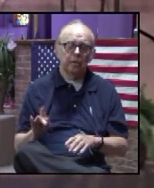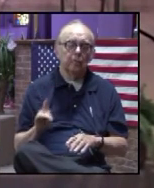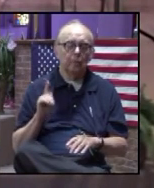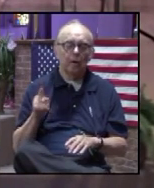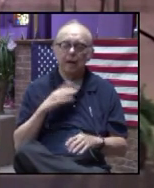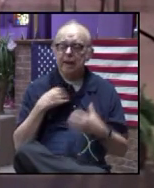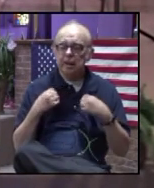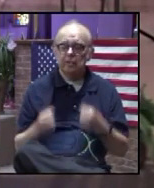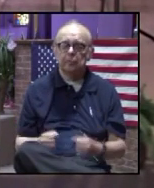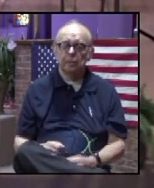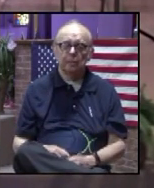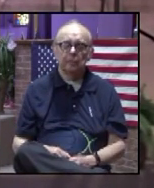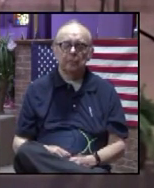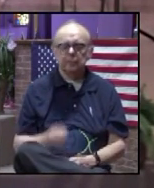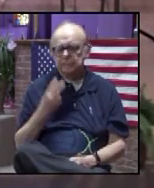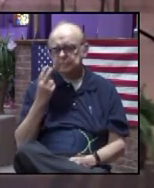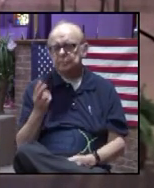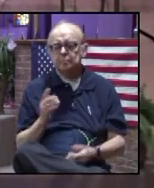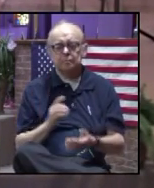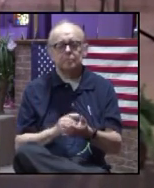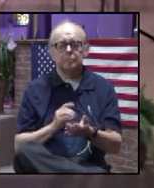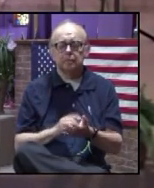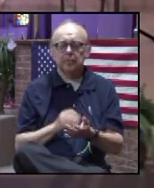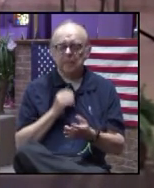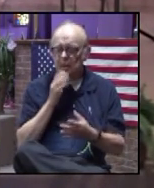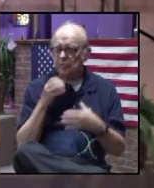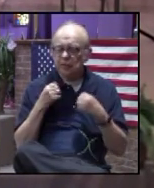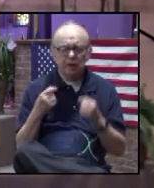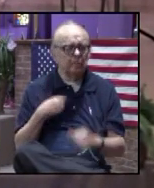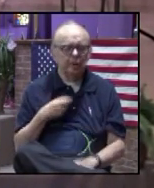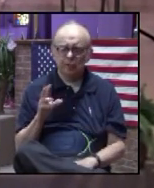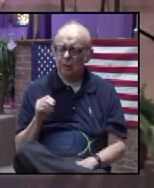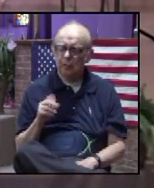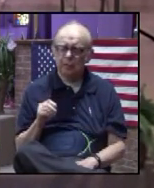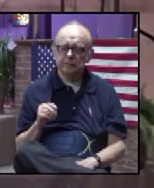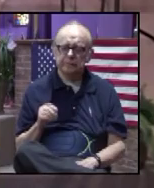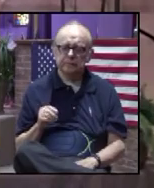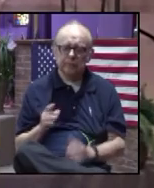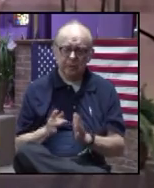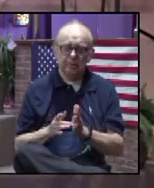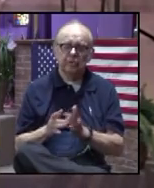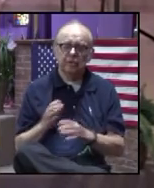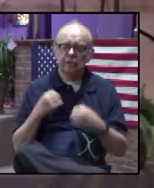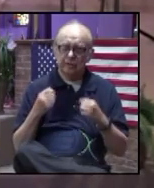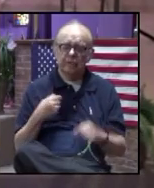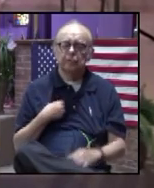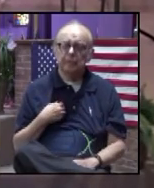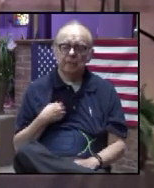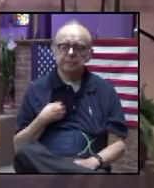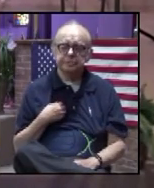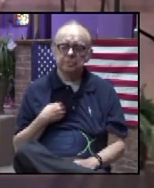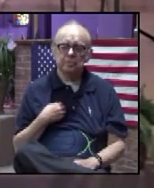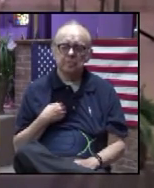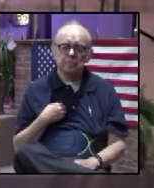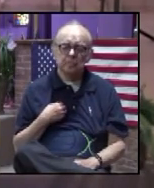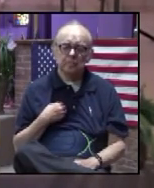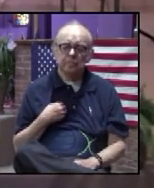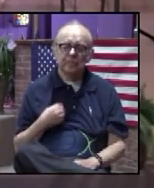healed. You see, the doctor doesn't heal me. Jesus does.